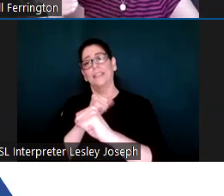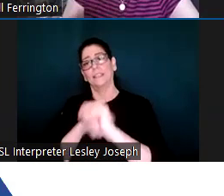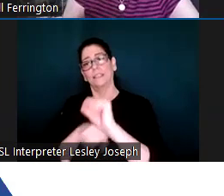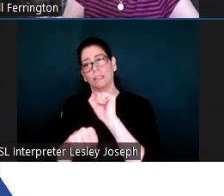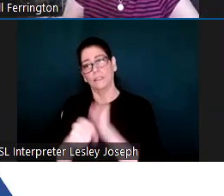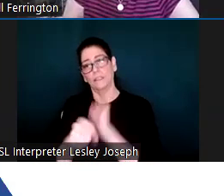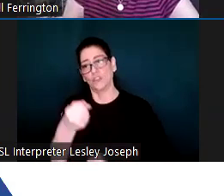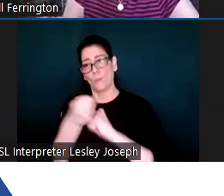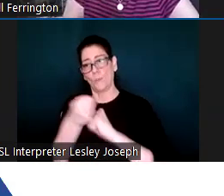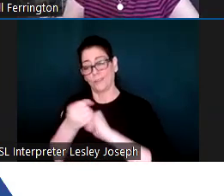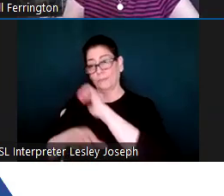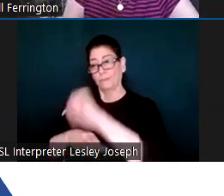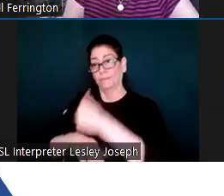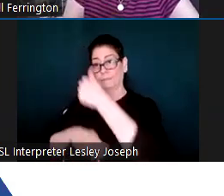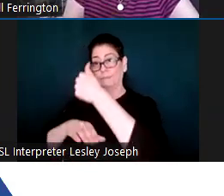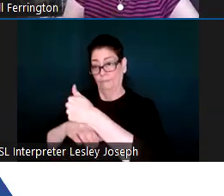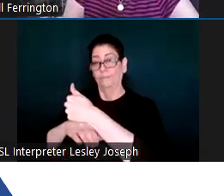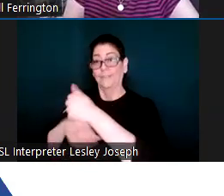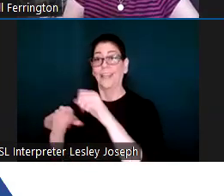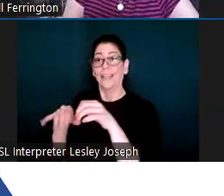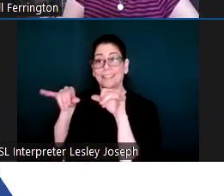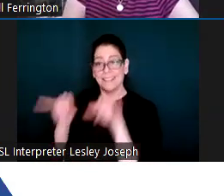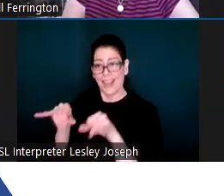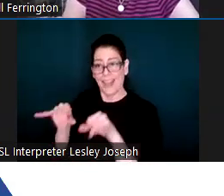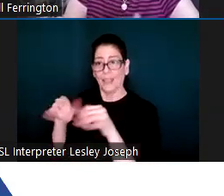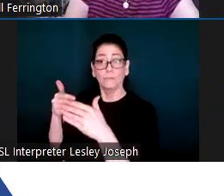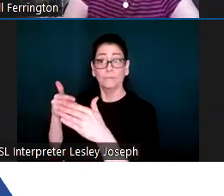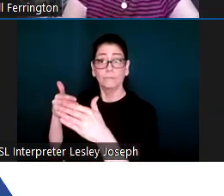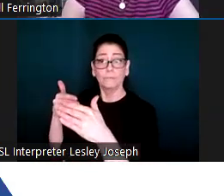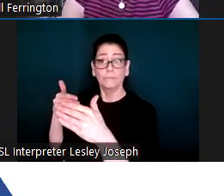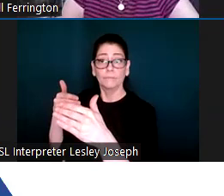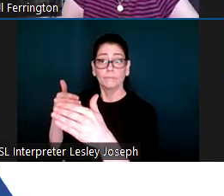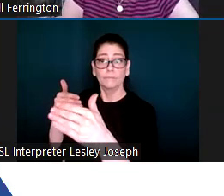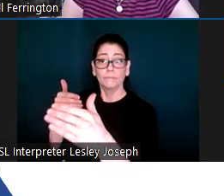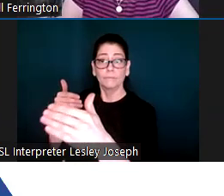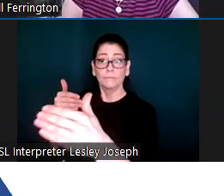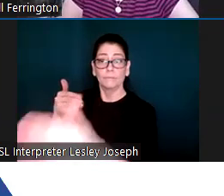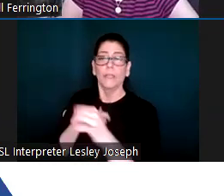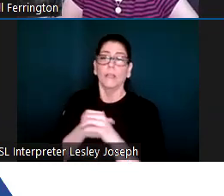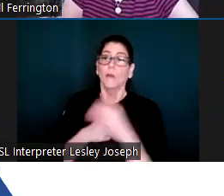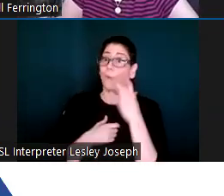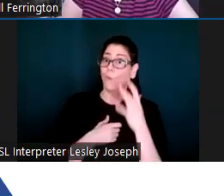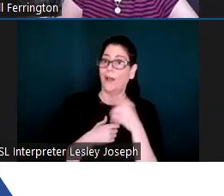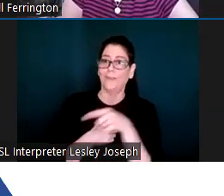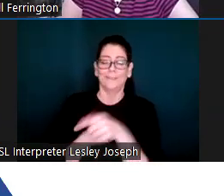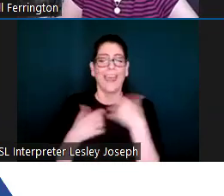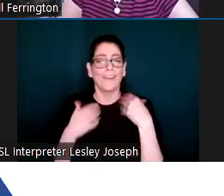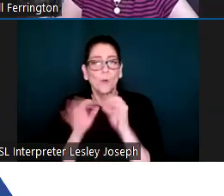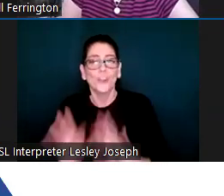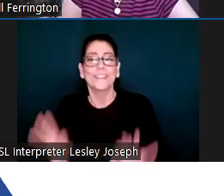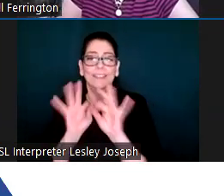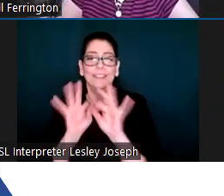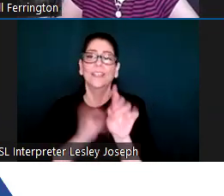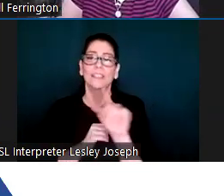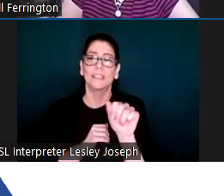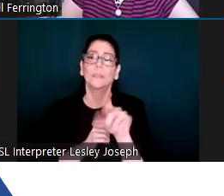to be there for the person as they go forward in their job, are really needed by people with those more significant disabilities.